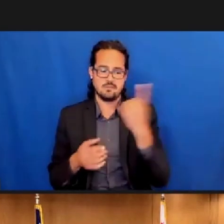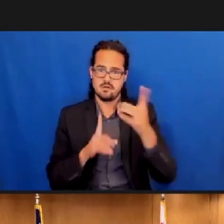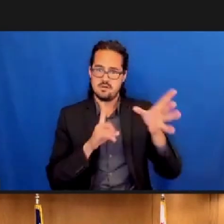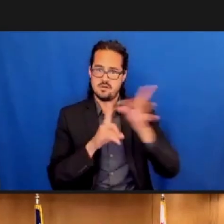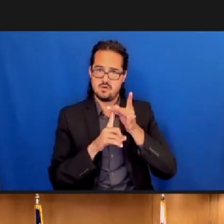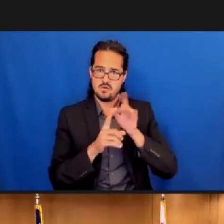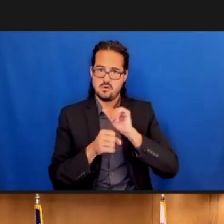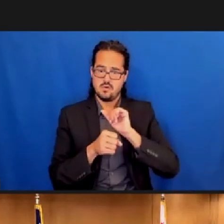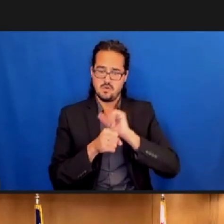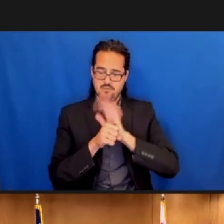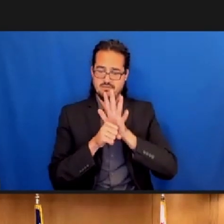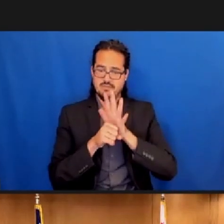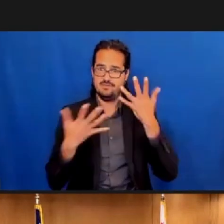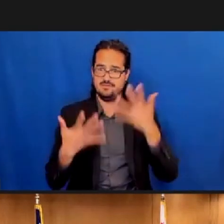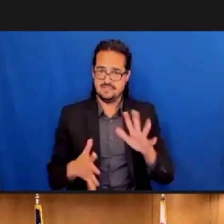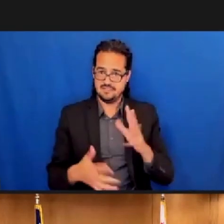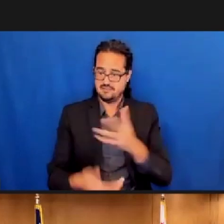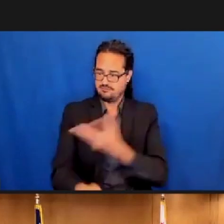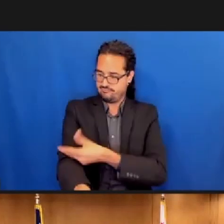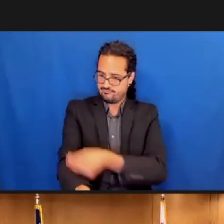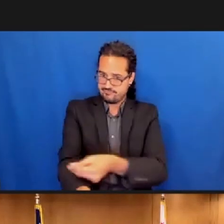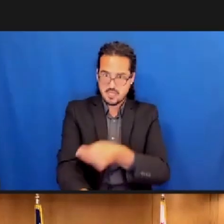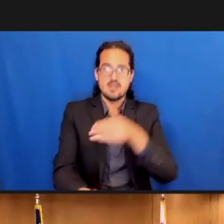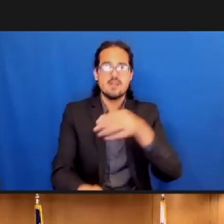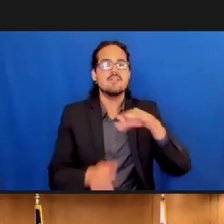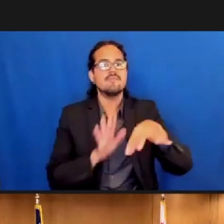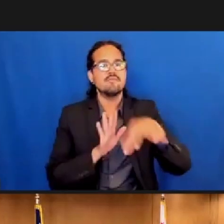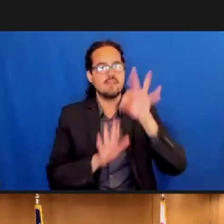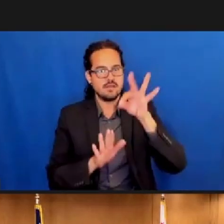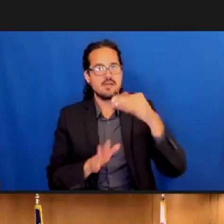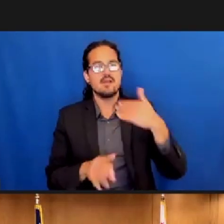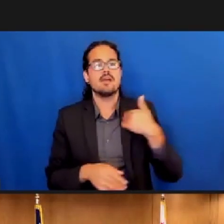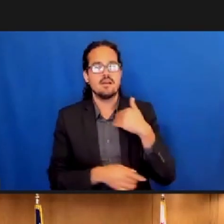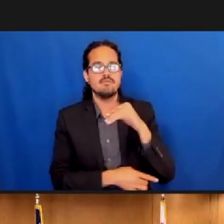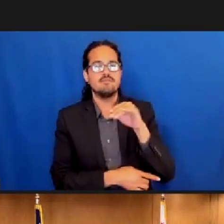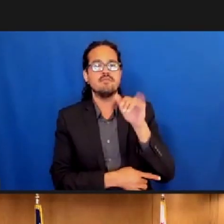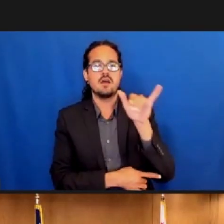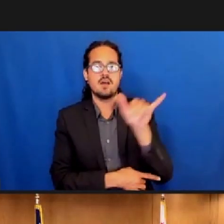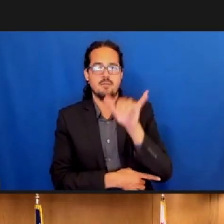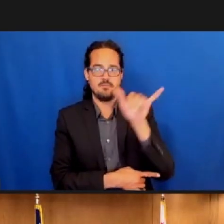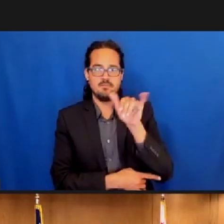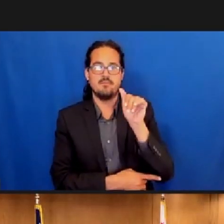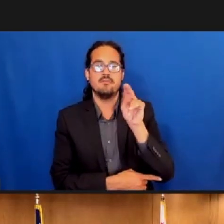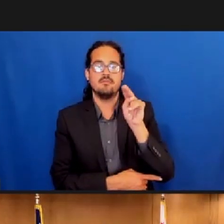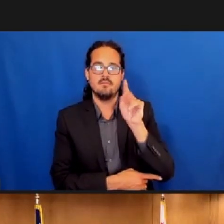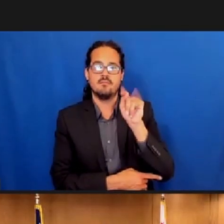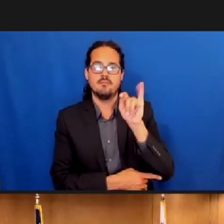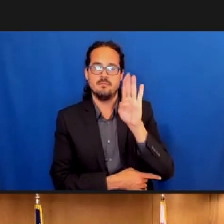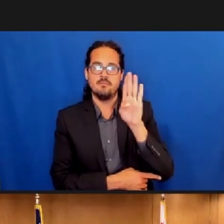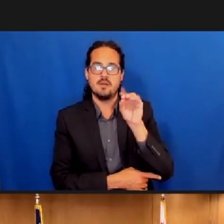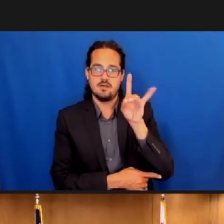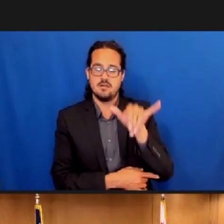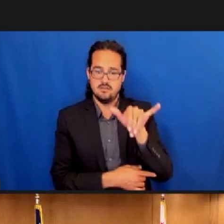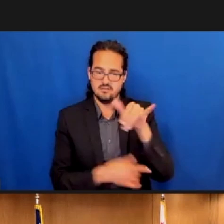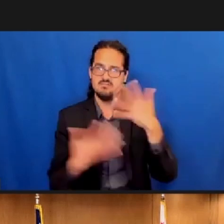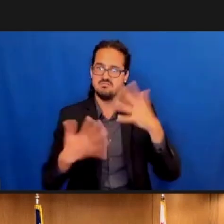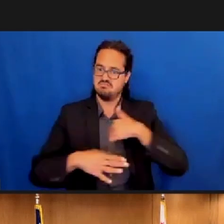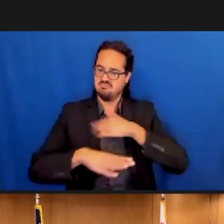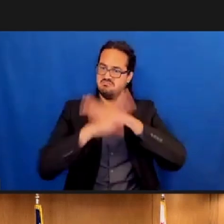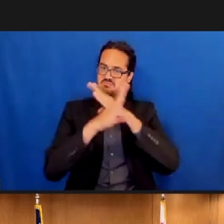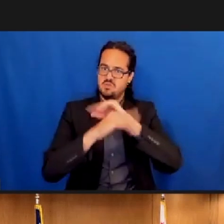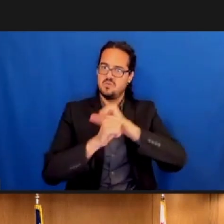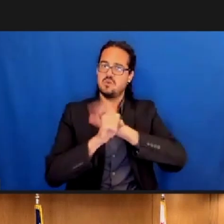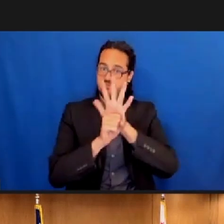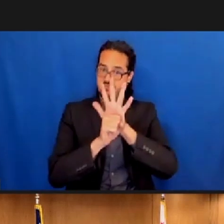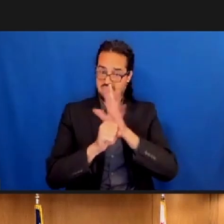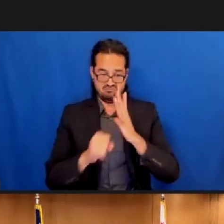have immunity, is that as good as a vaccine in terms of the whole masking and distance compliance? Dr.